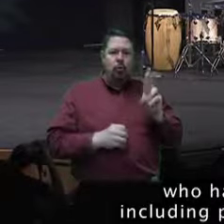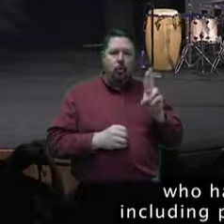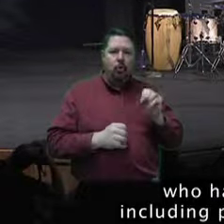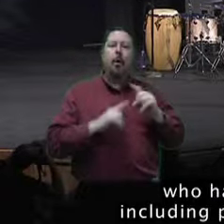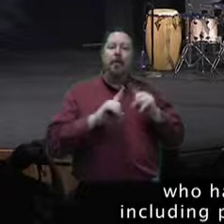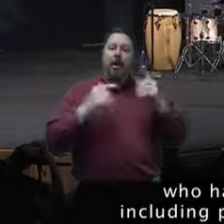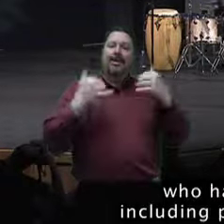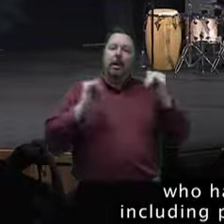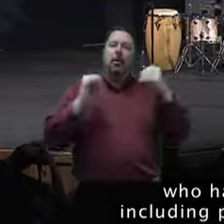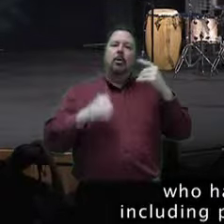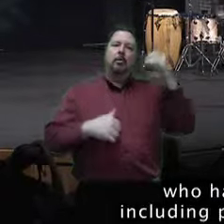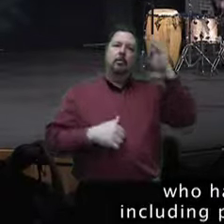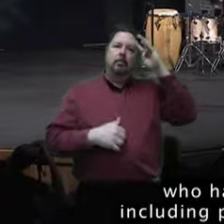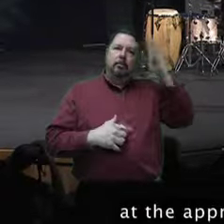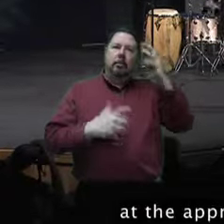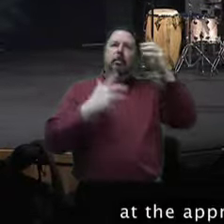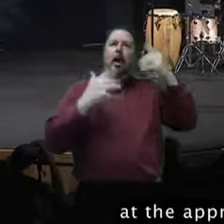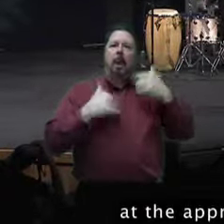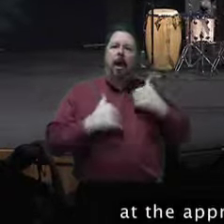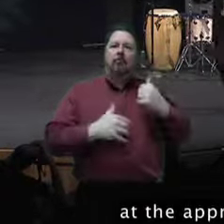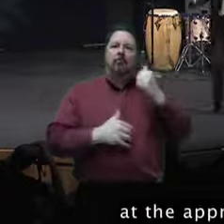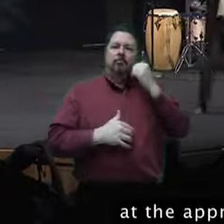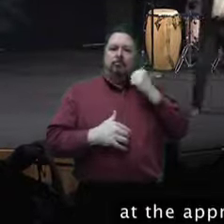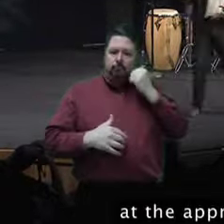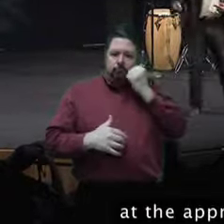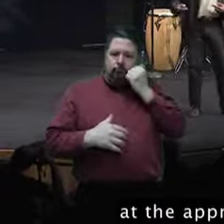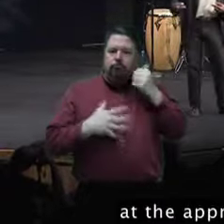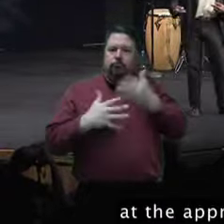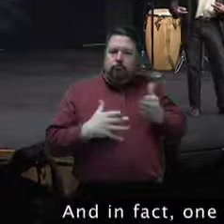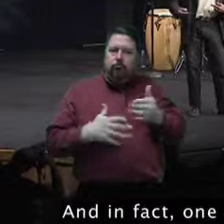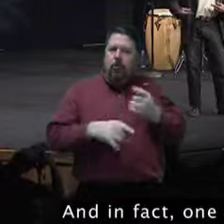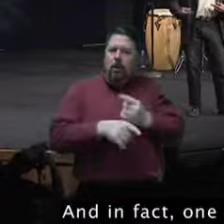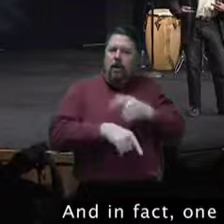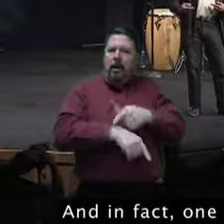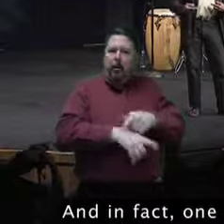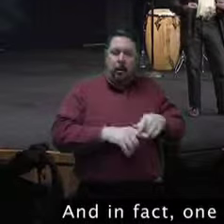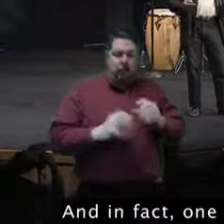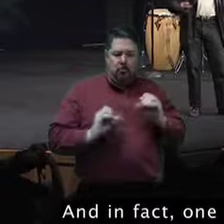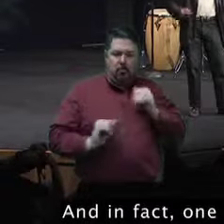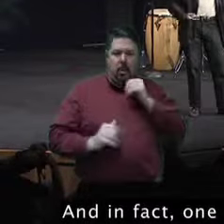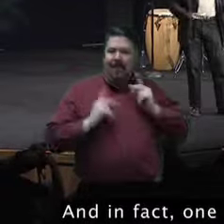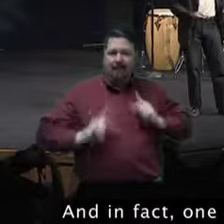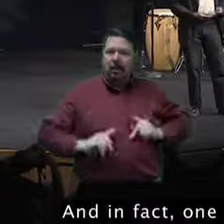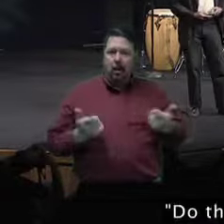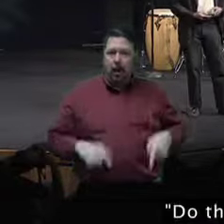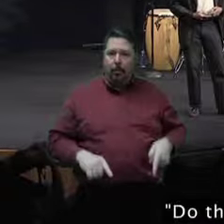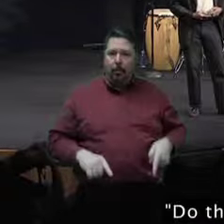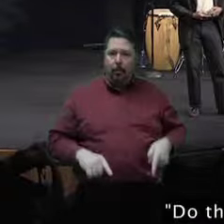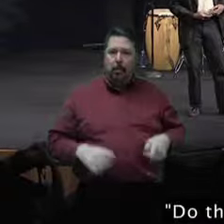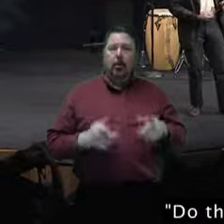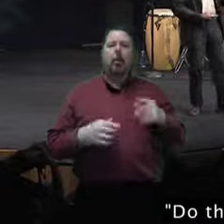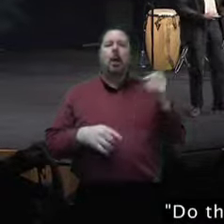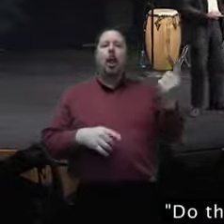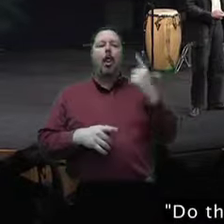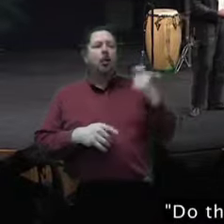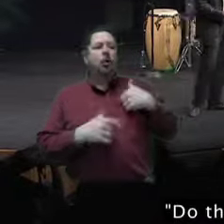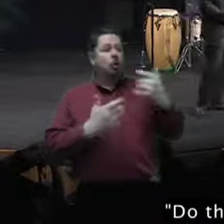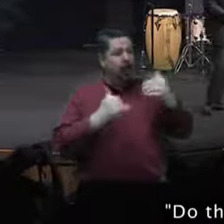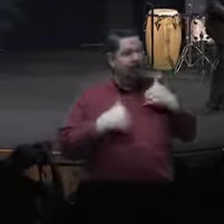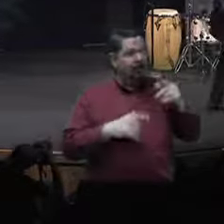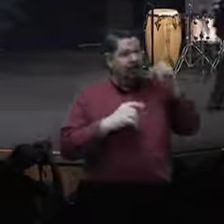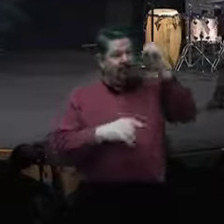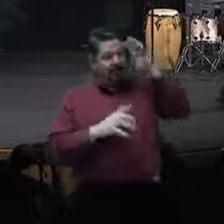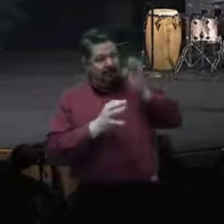including phantom menstrual cramps at the appropriate time of the month. And in fact, one student asked me the other day, do they get phantom